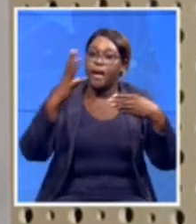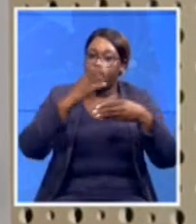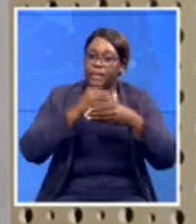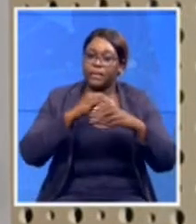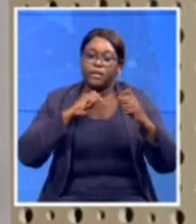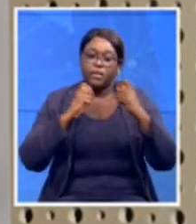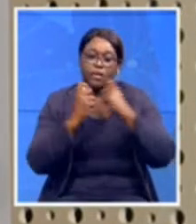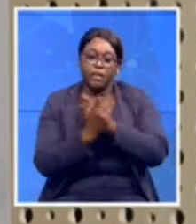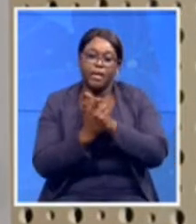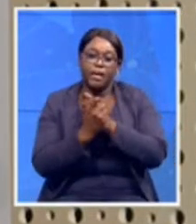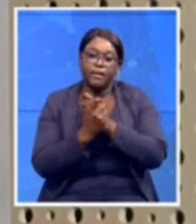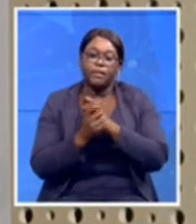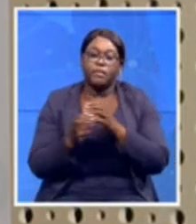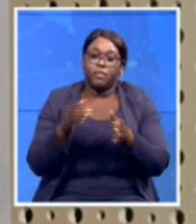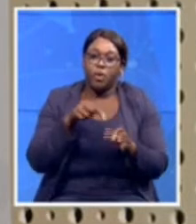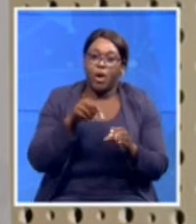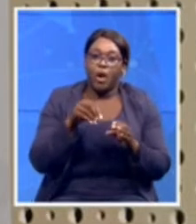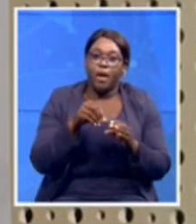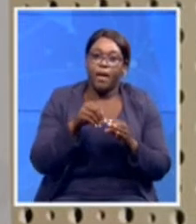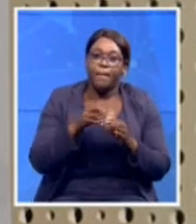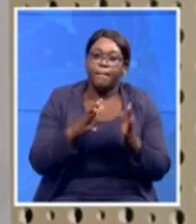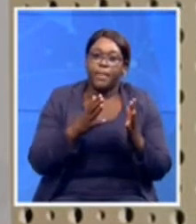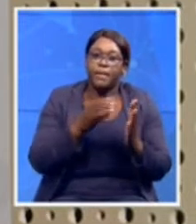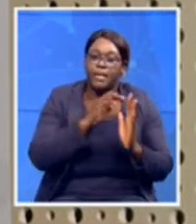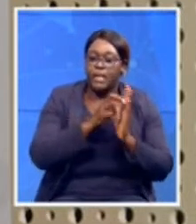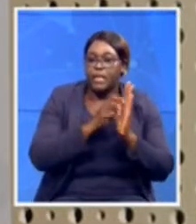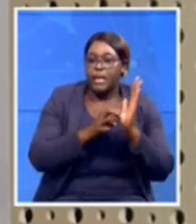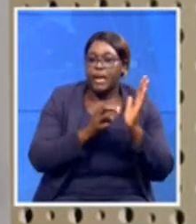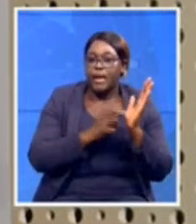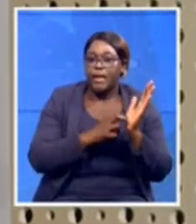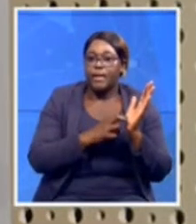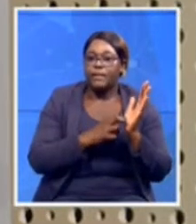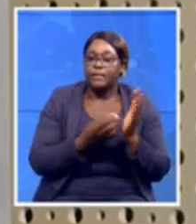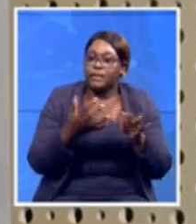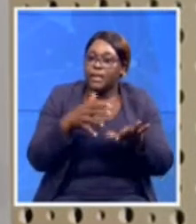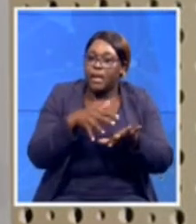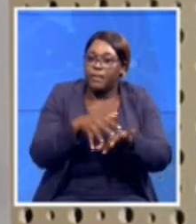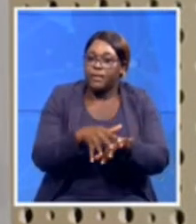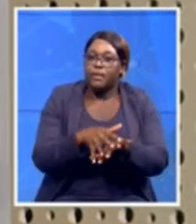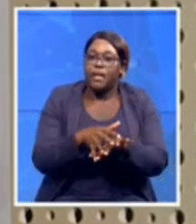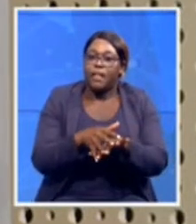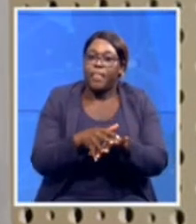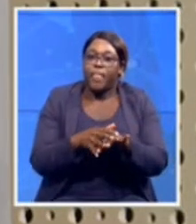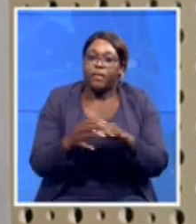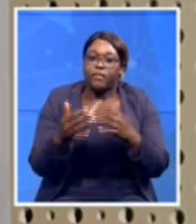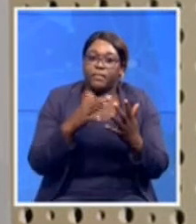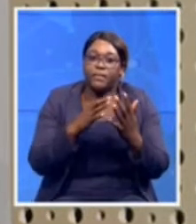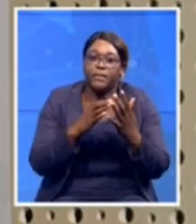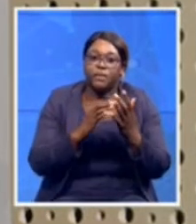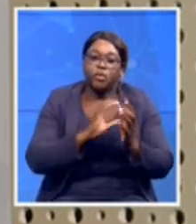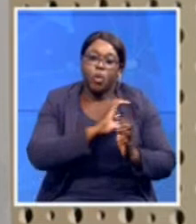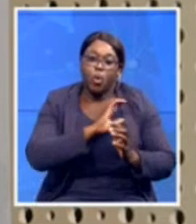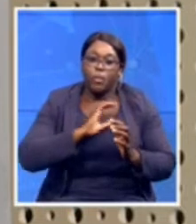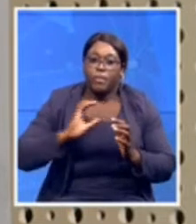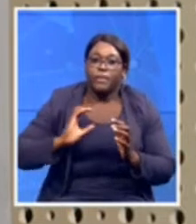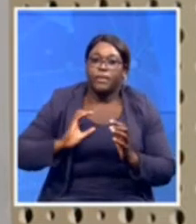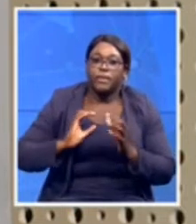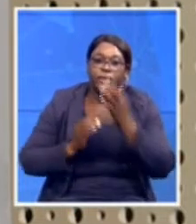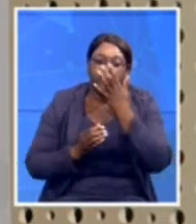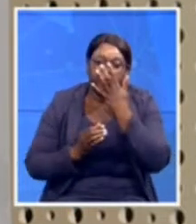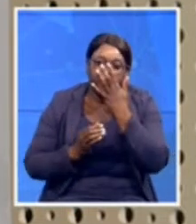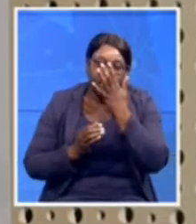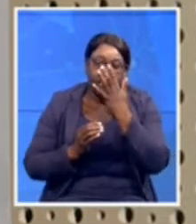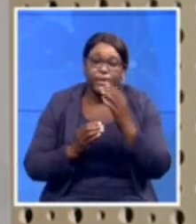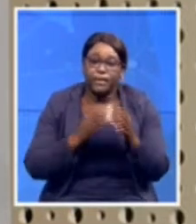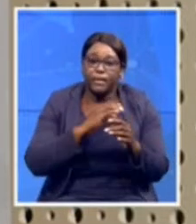the amendment is the establishment of an enforcement committee. This is an impartial quasi-judicial body that is to be chaired by